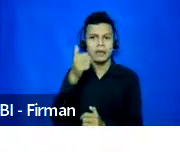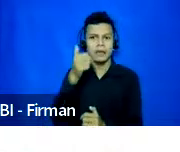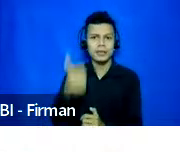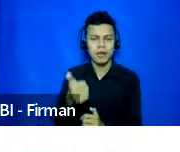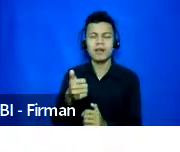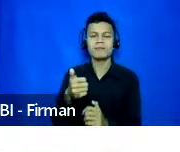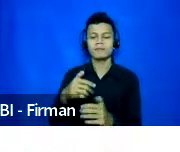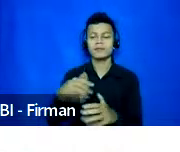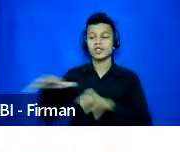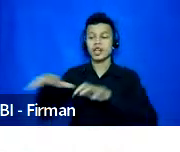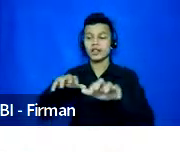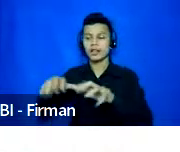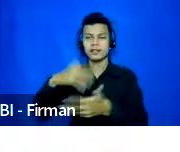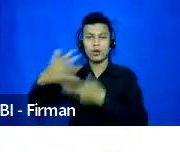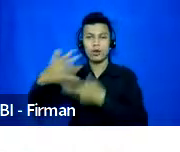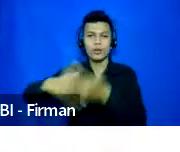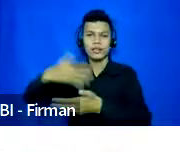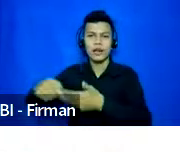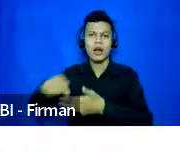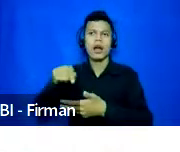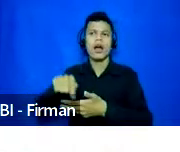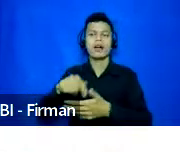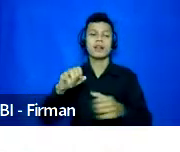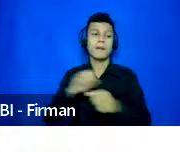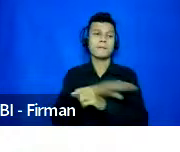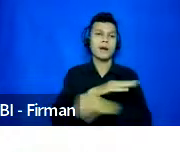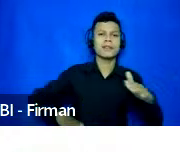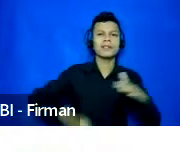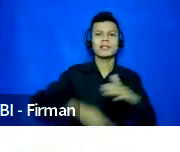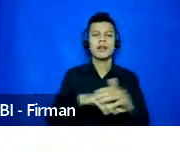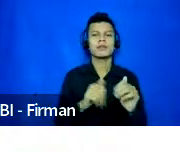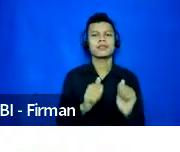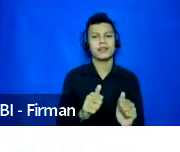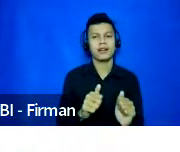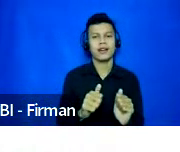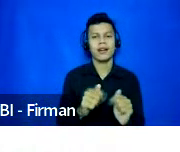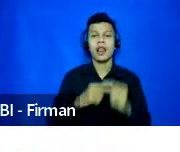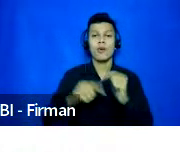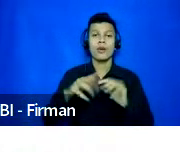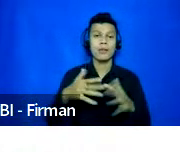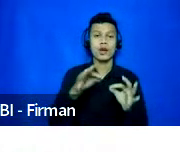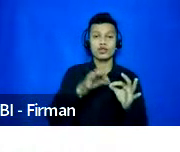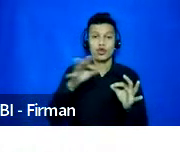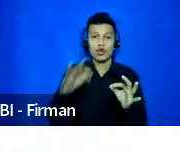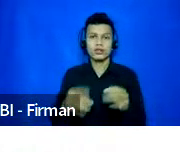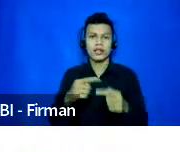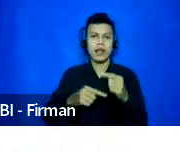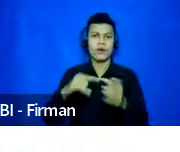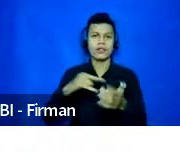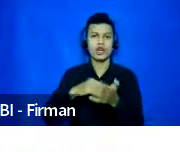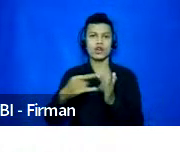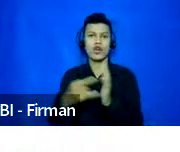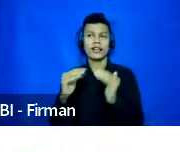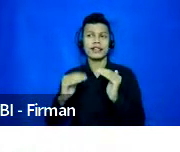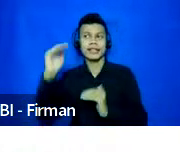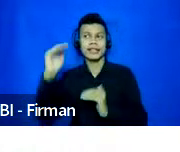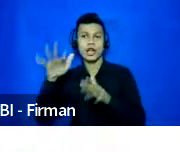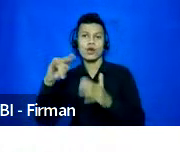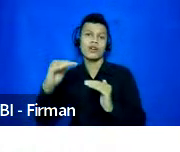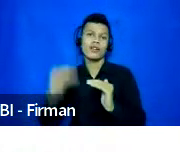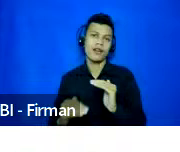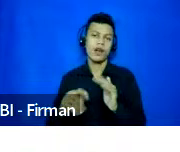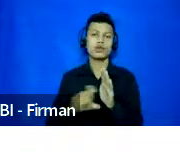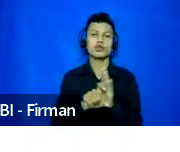be a combination of high-tech, low-tech, or no-tech solutions. For example, using self-paced learning modules